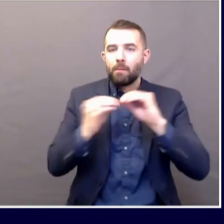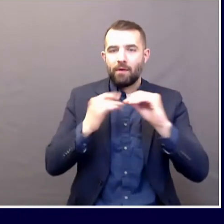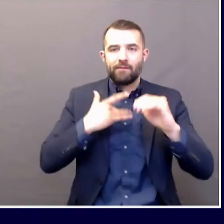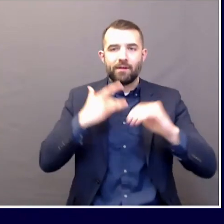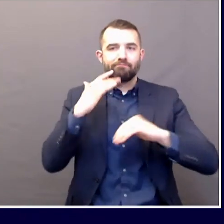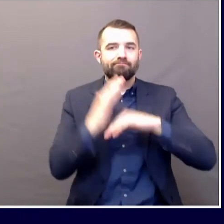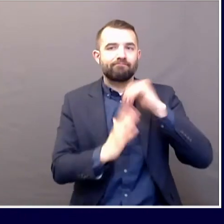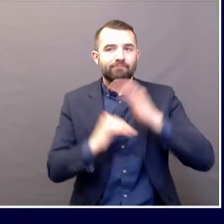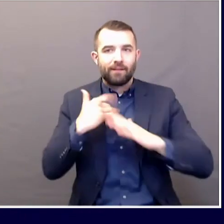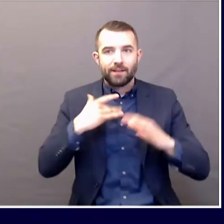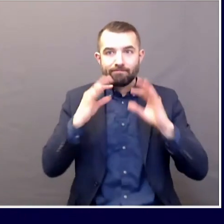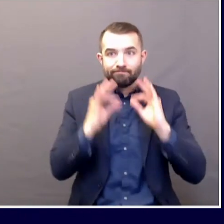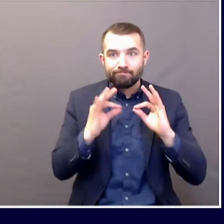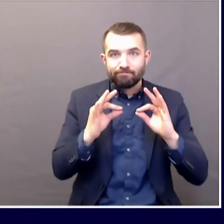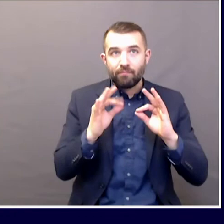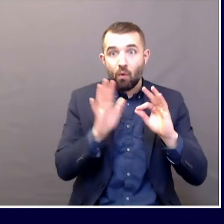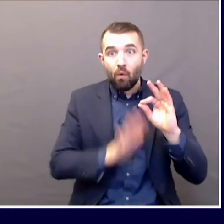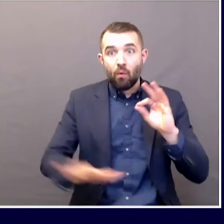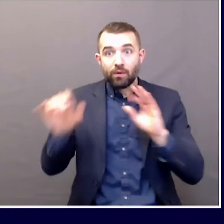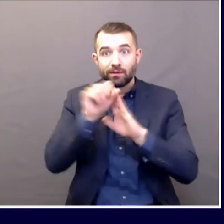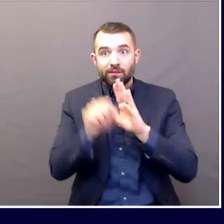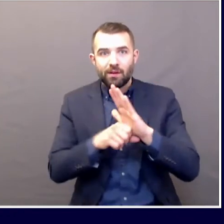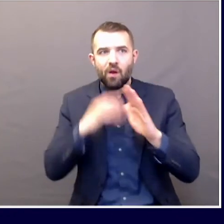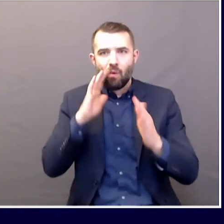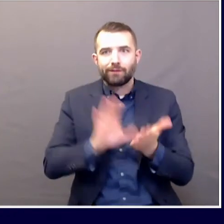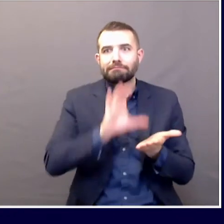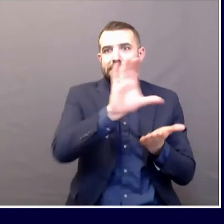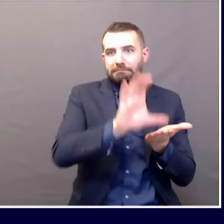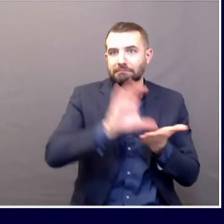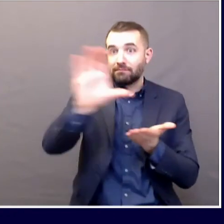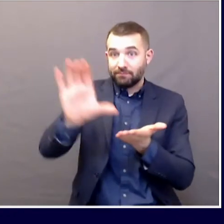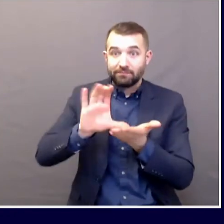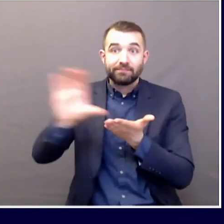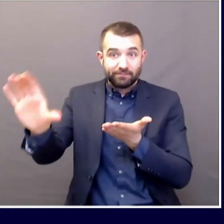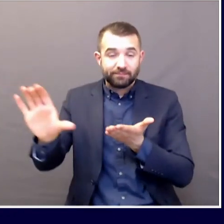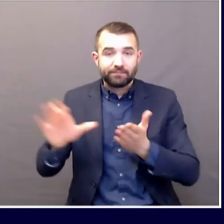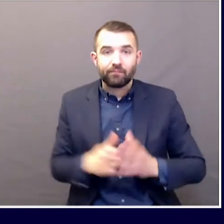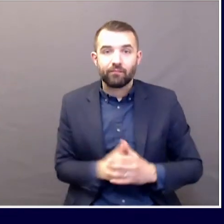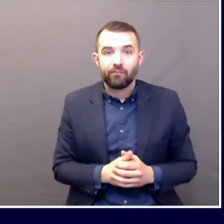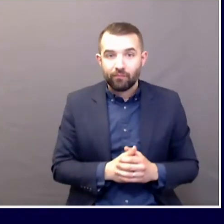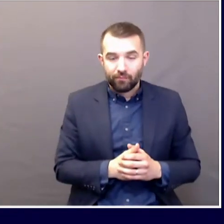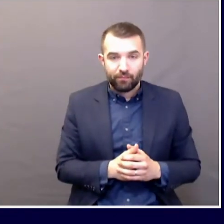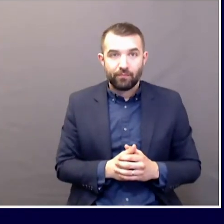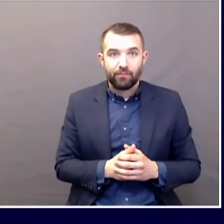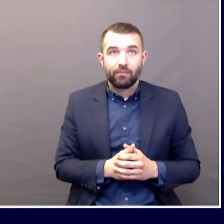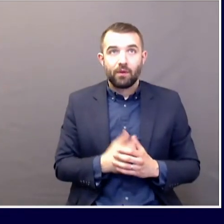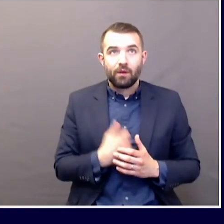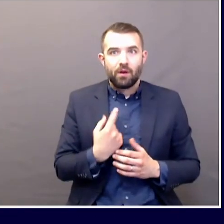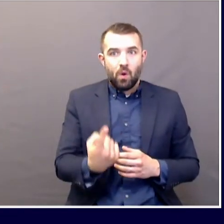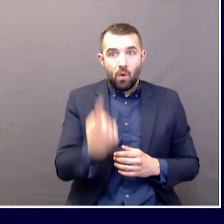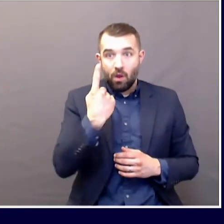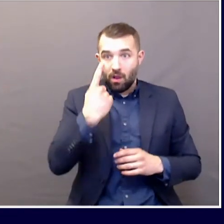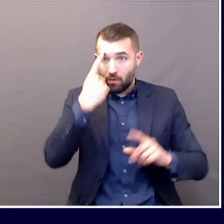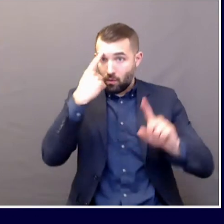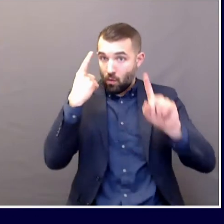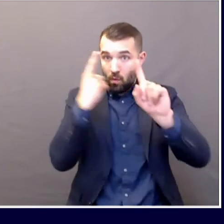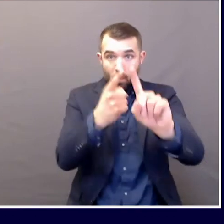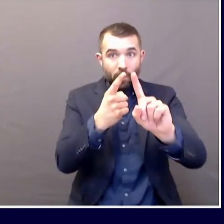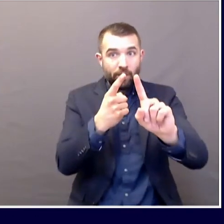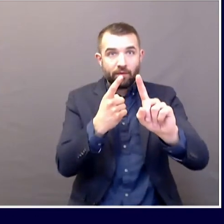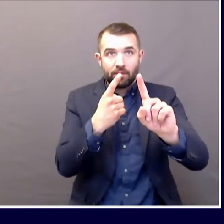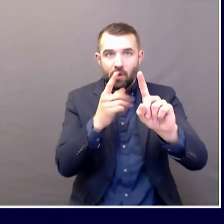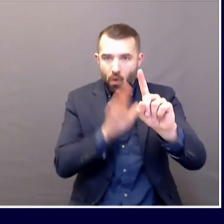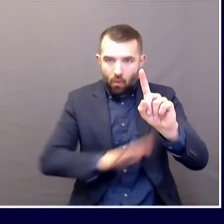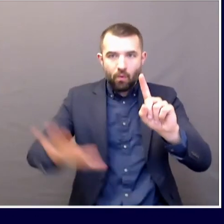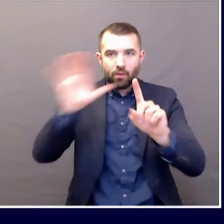across the state with more and more doses. All of this is in service of one goal statewide, which is to get as many shots